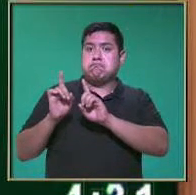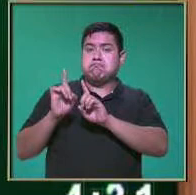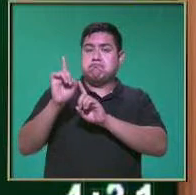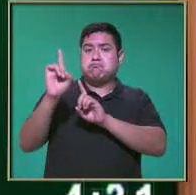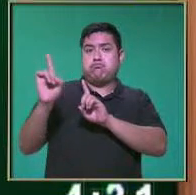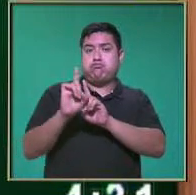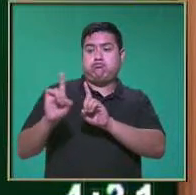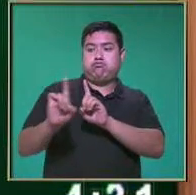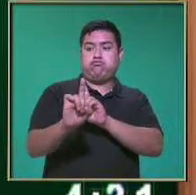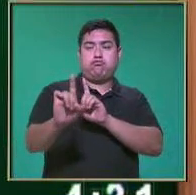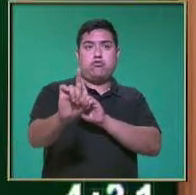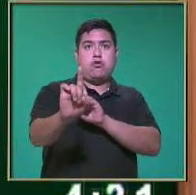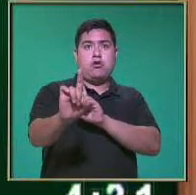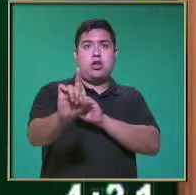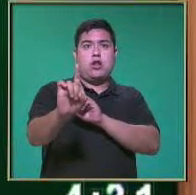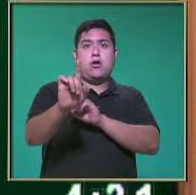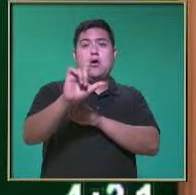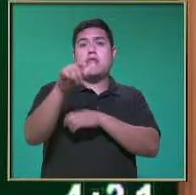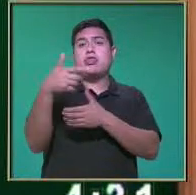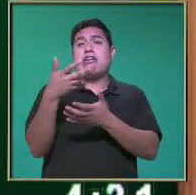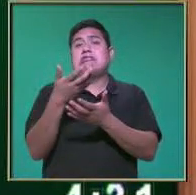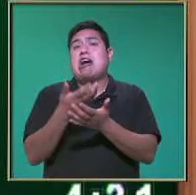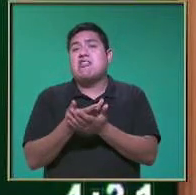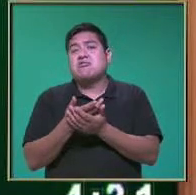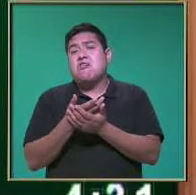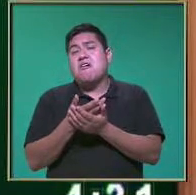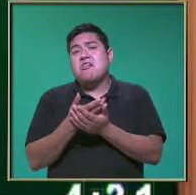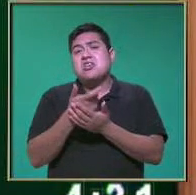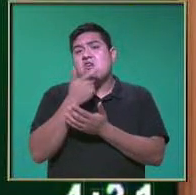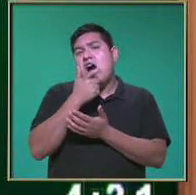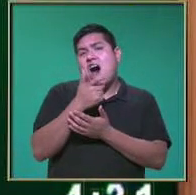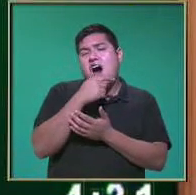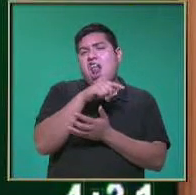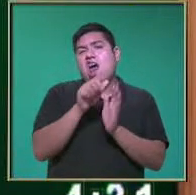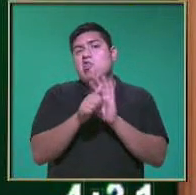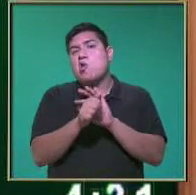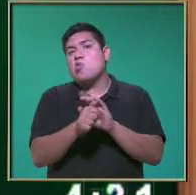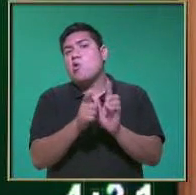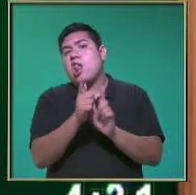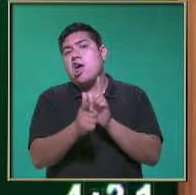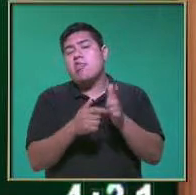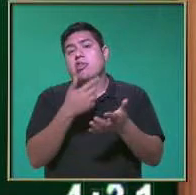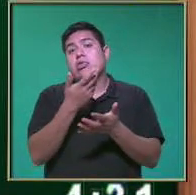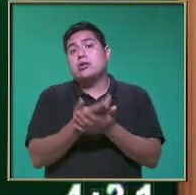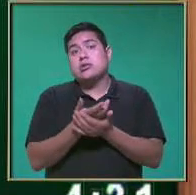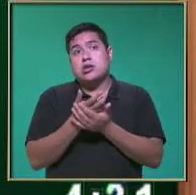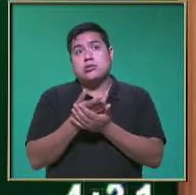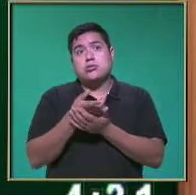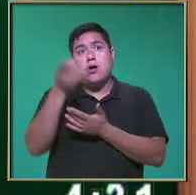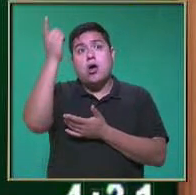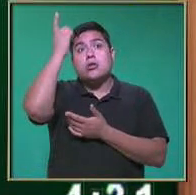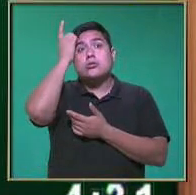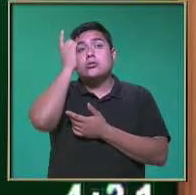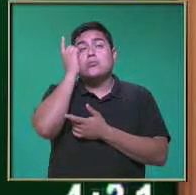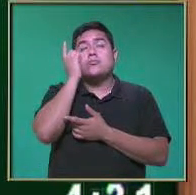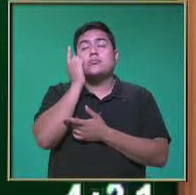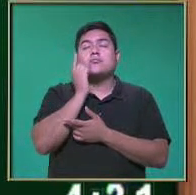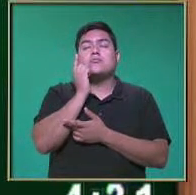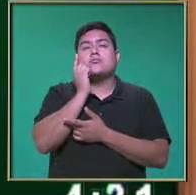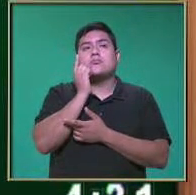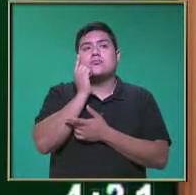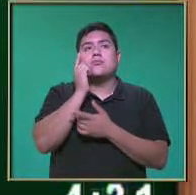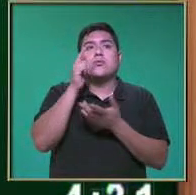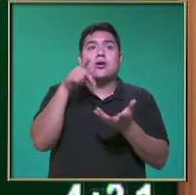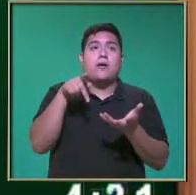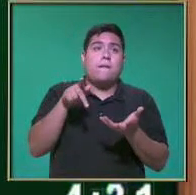without distractions. An hour later, the hare woke up. "Goodness, I must run like the wind." But